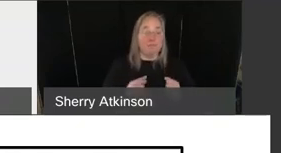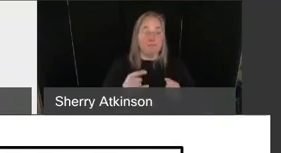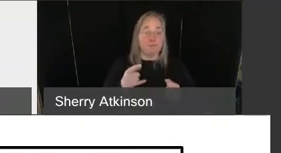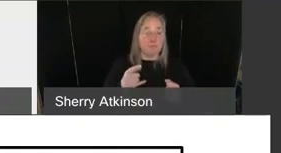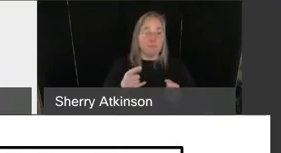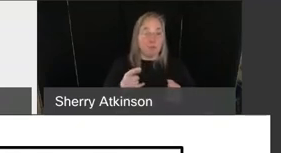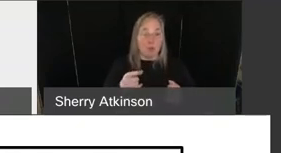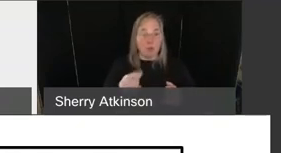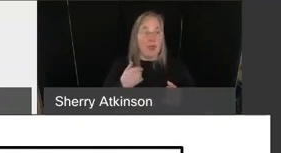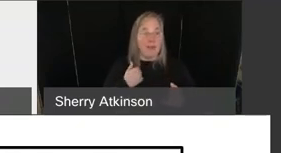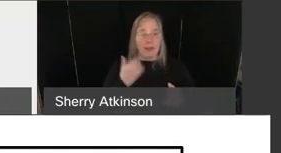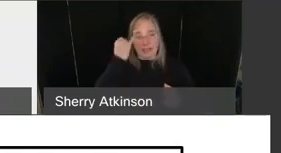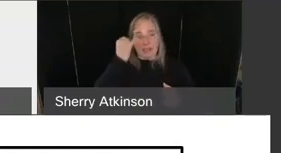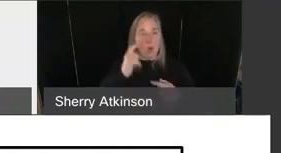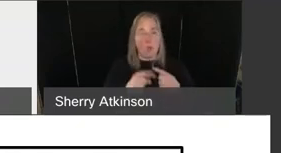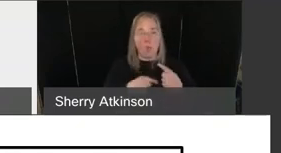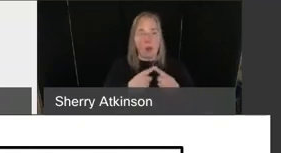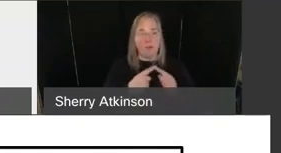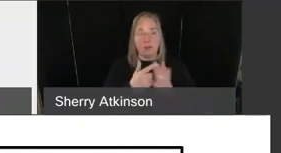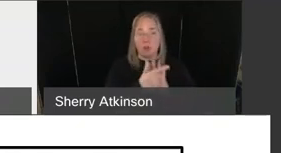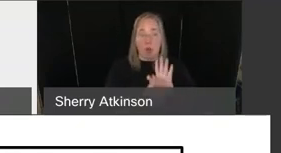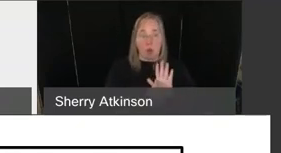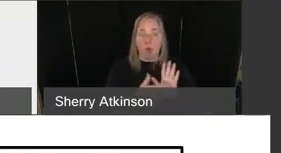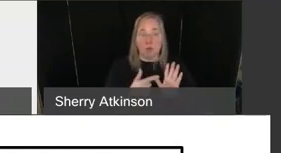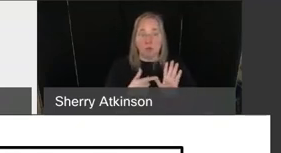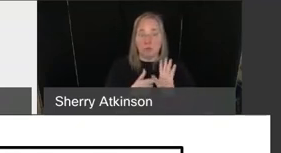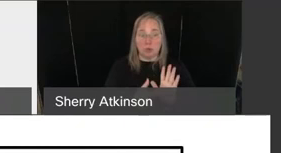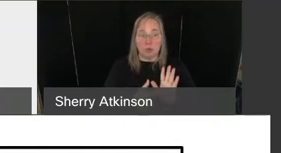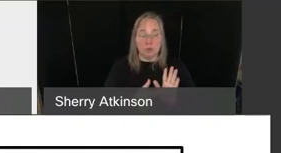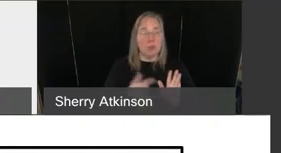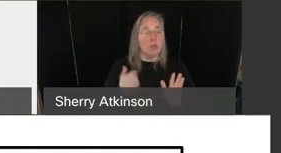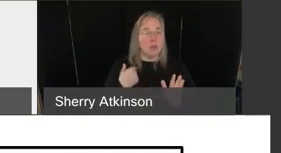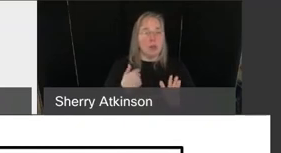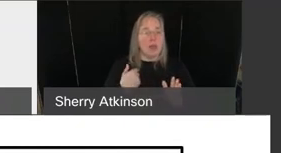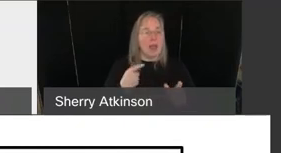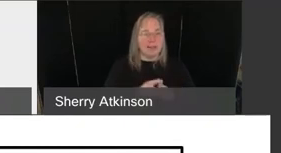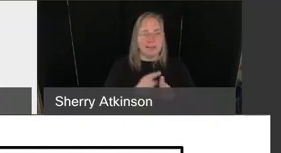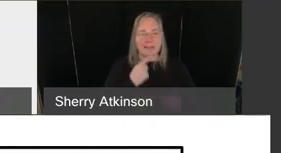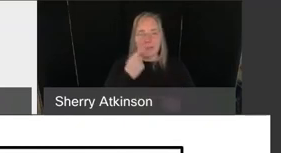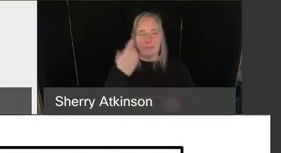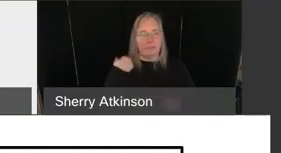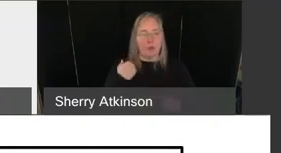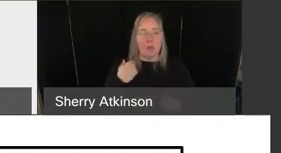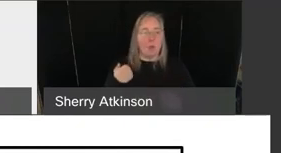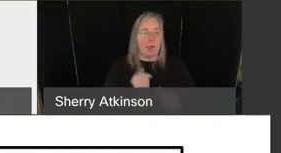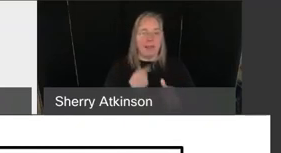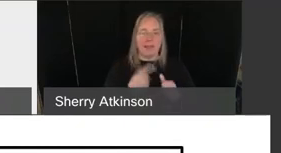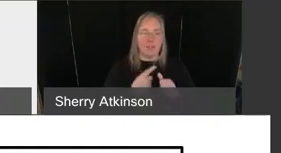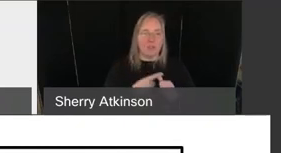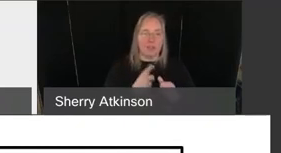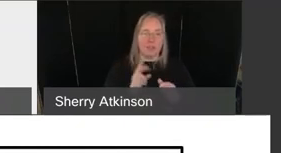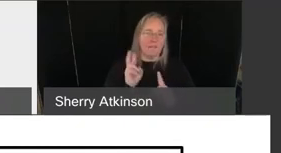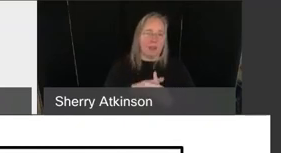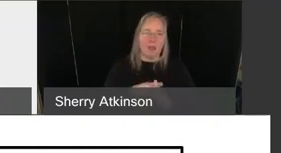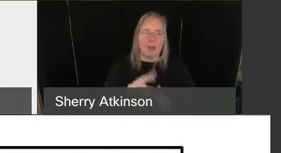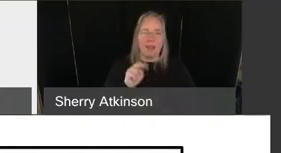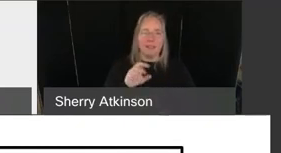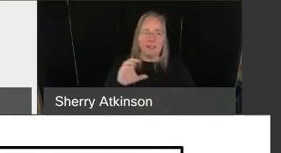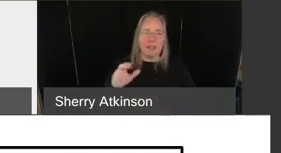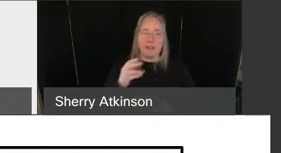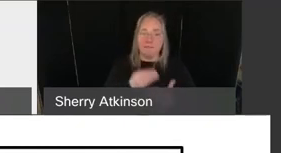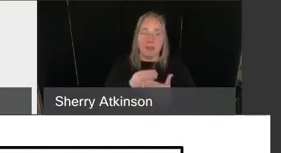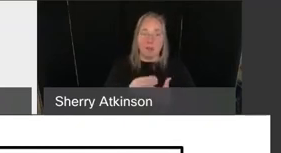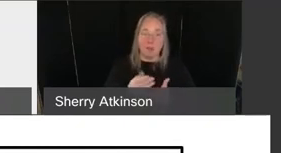legislatively, as I indicated earlier, we initially filed the NCC funding request in the